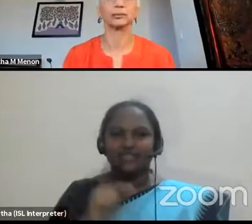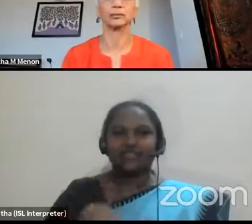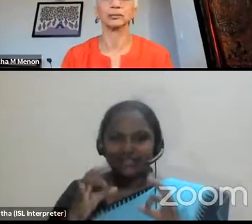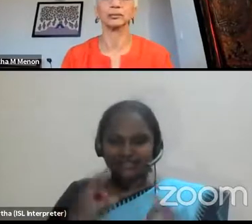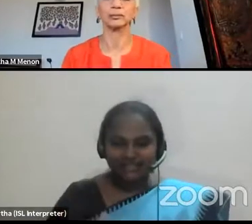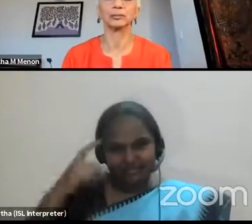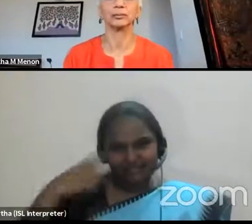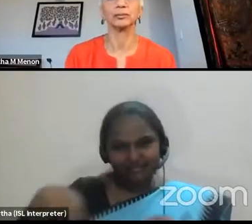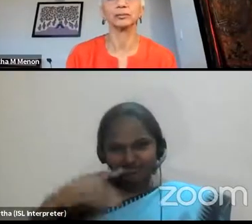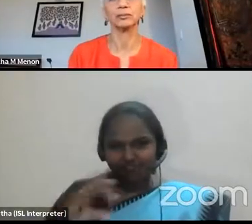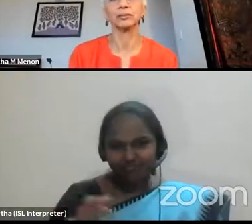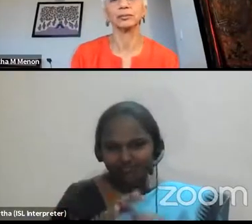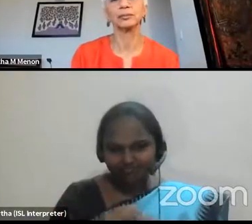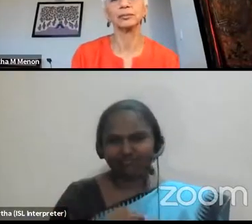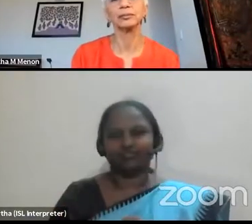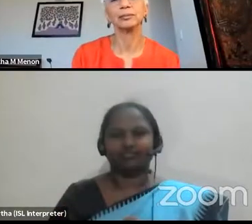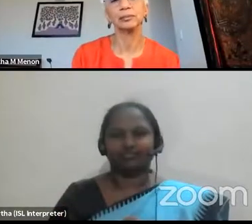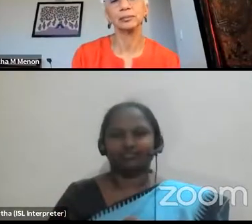the genesis. And